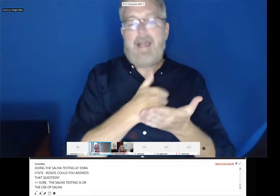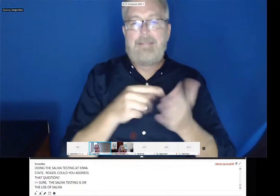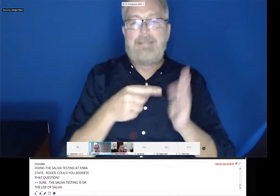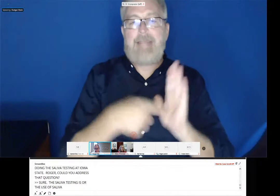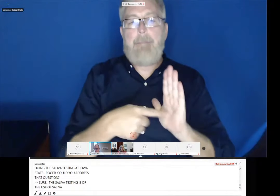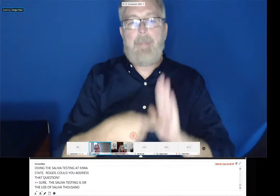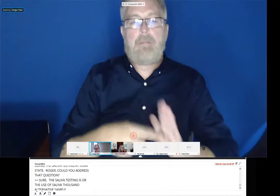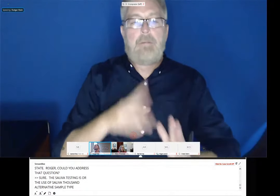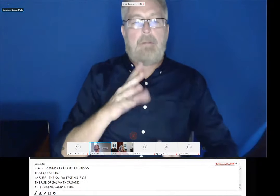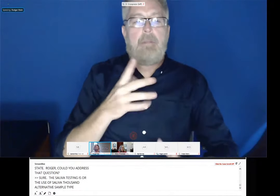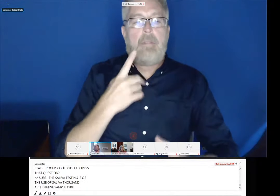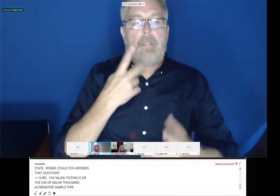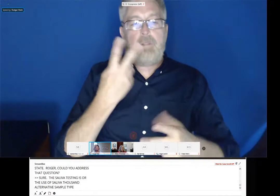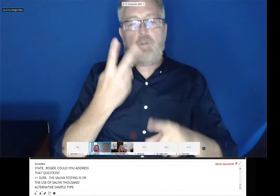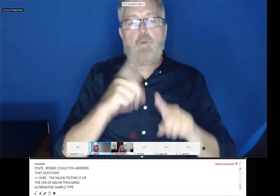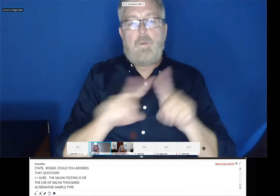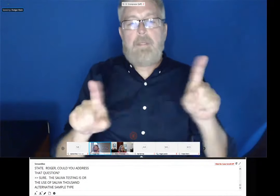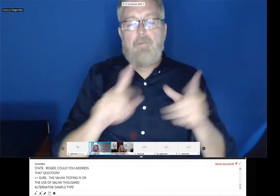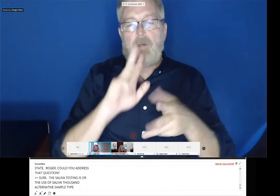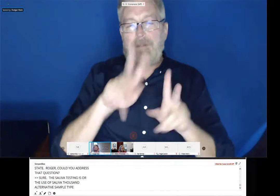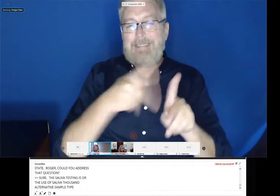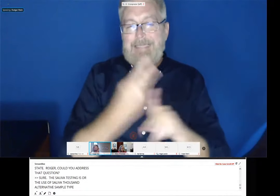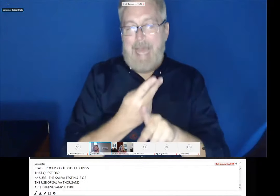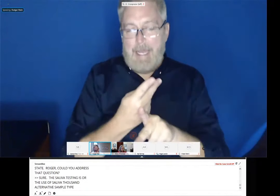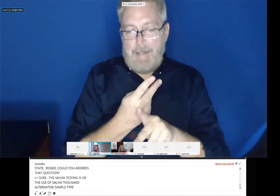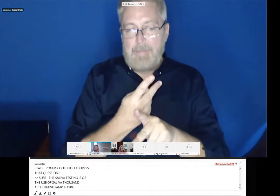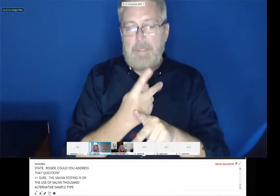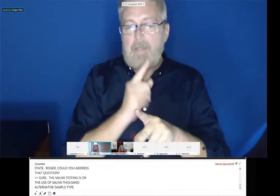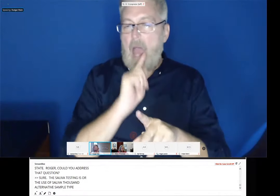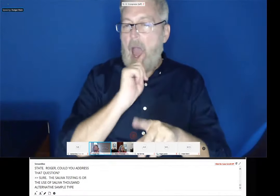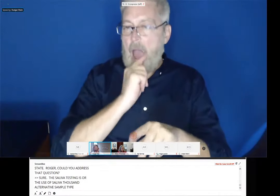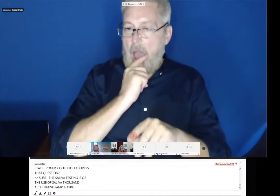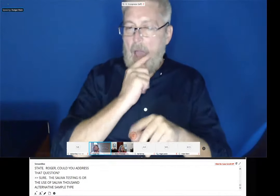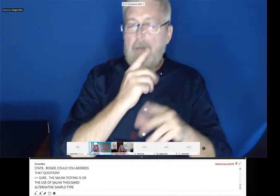is like those are kind of two different things.